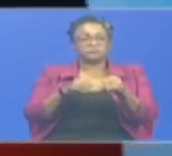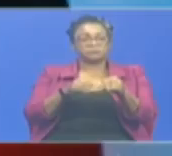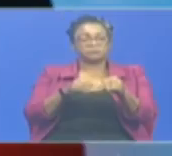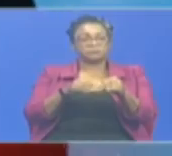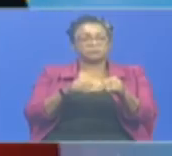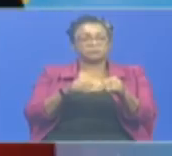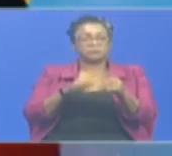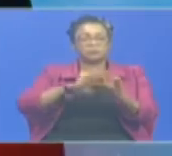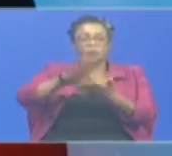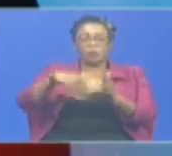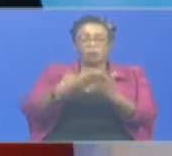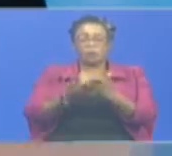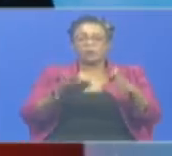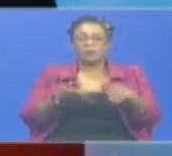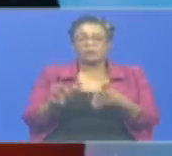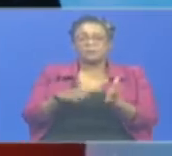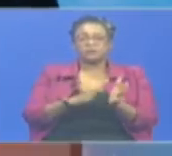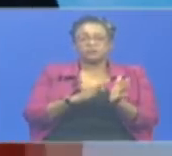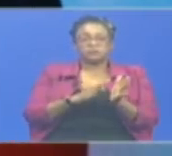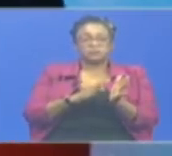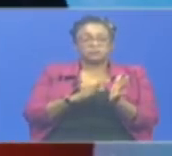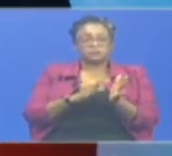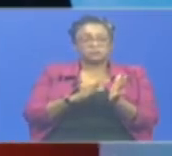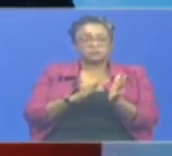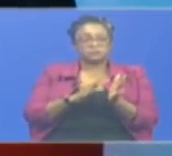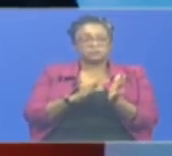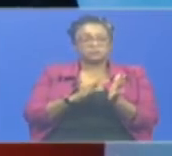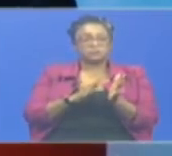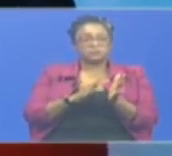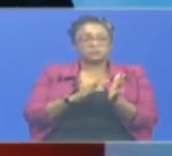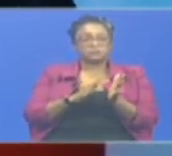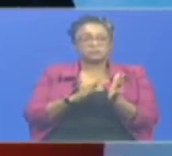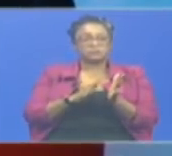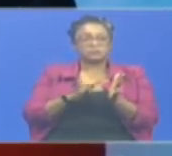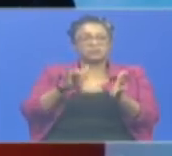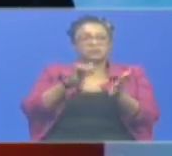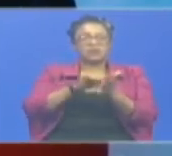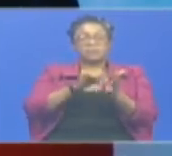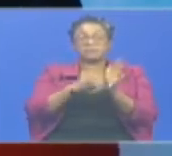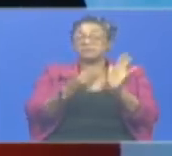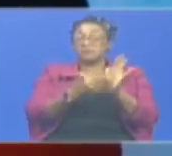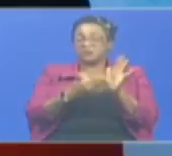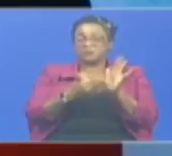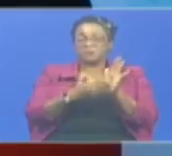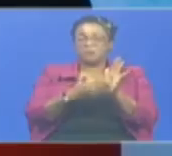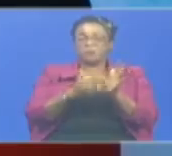all the measures that have been instituted gradually.